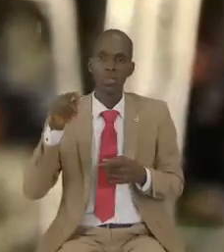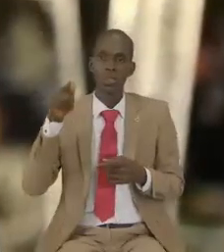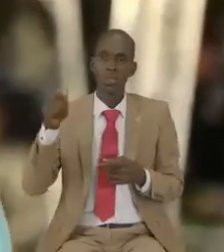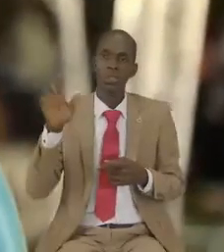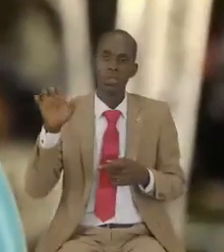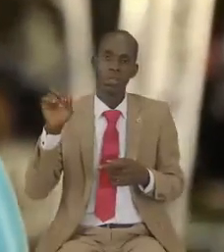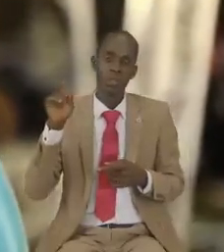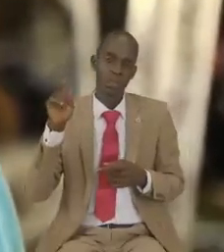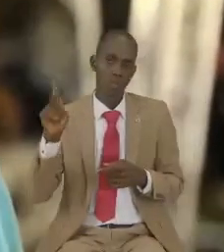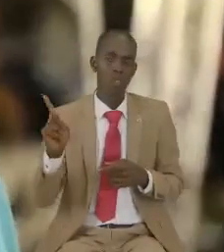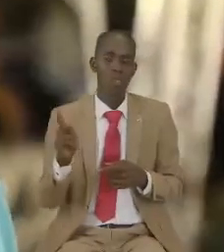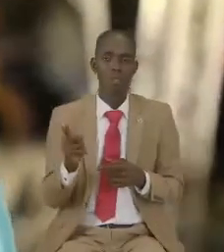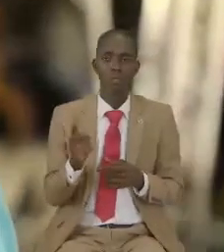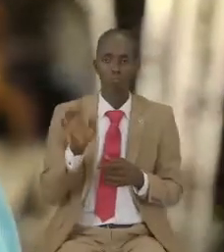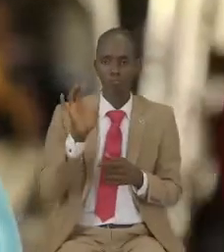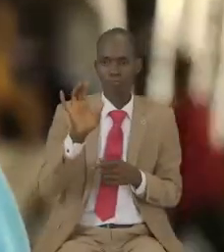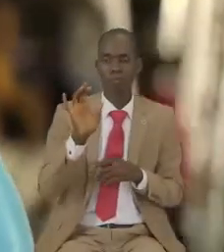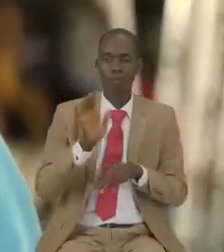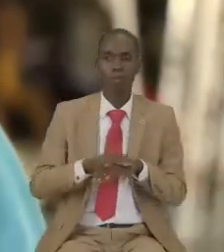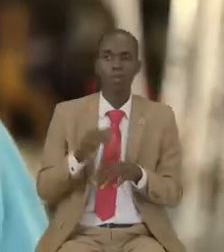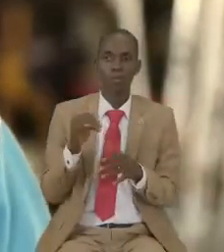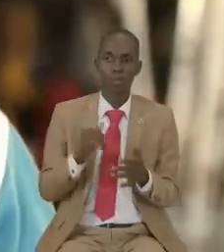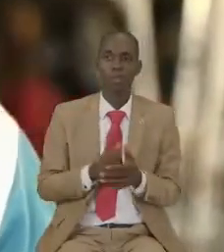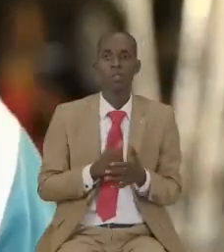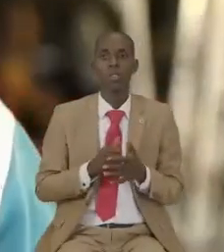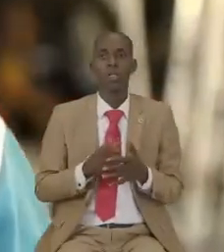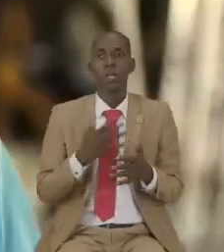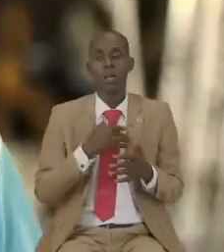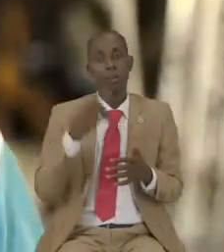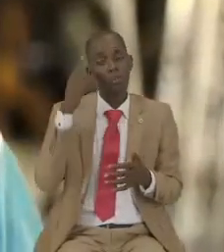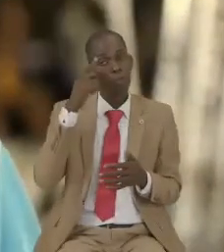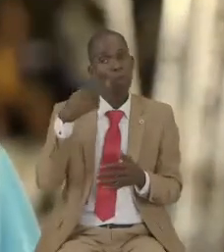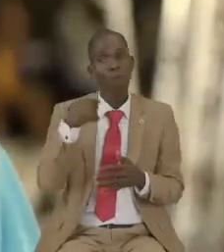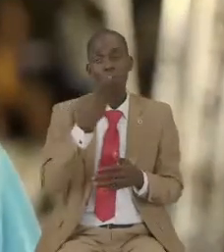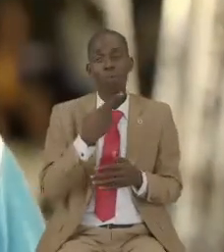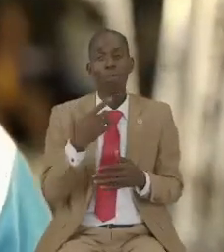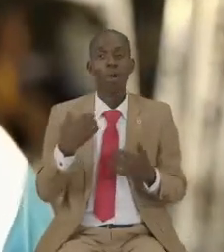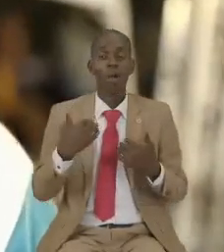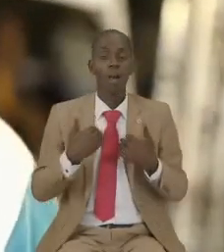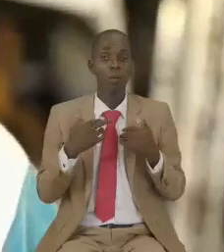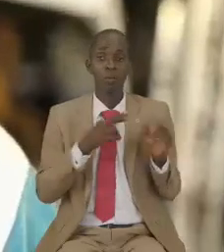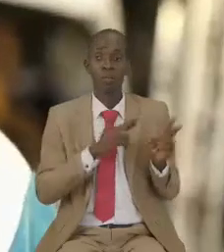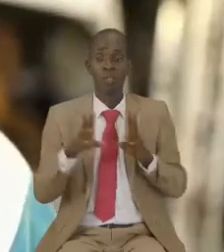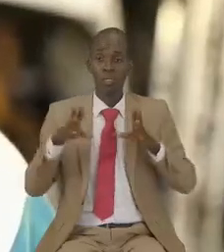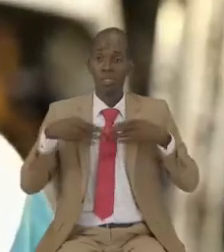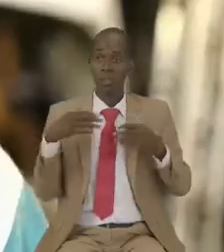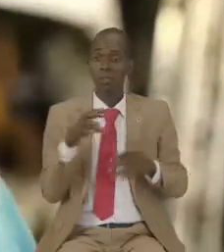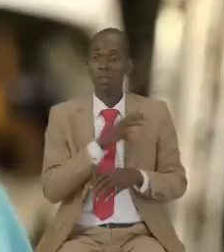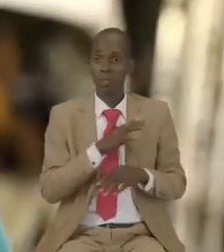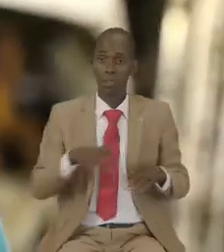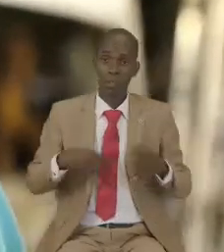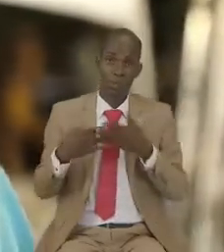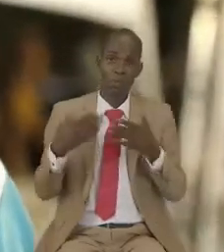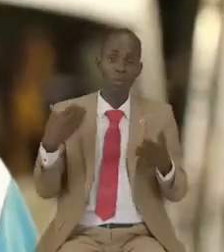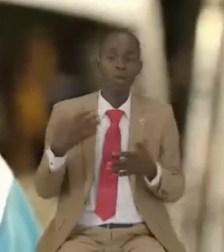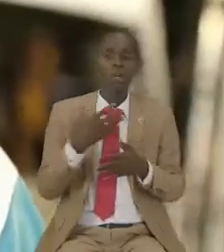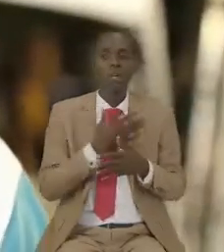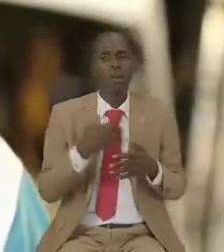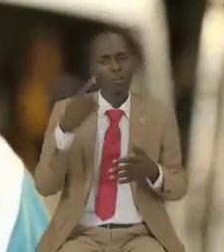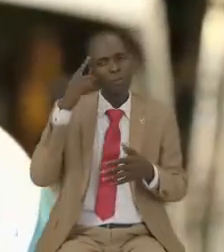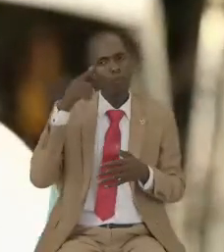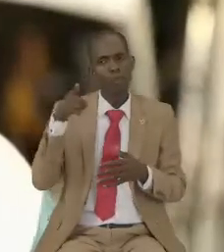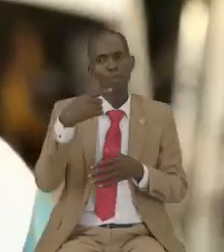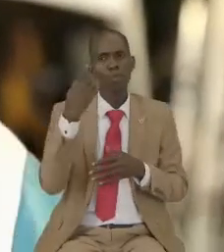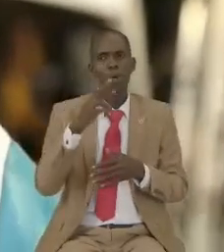www.gckhq.org/connect to fill the form for those who have given their life to Christ, and for those who are waiting on God for healing, who are waiting on